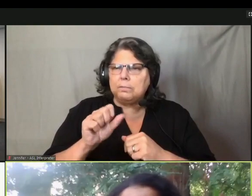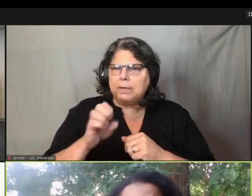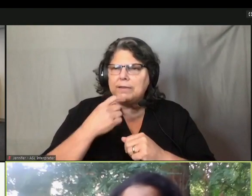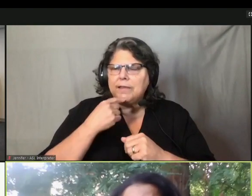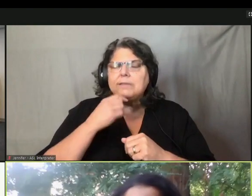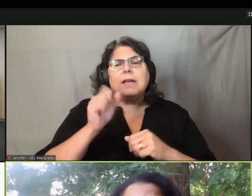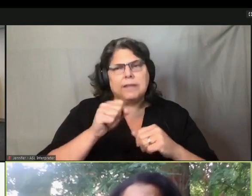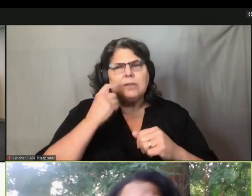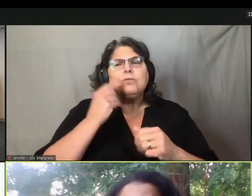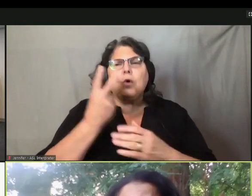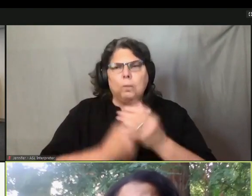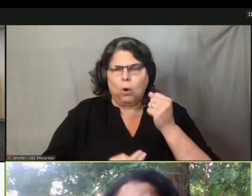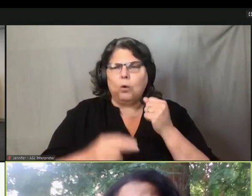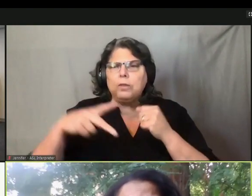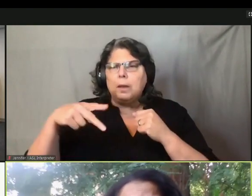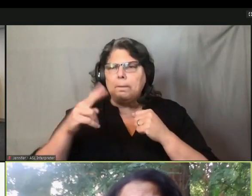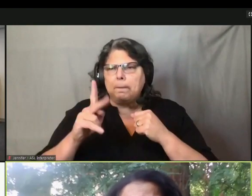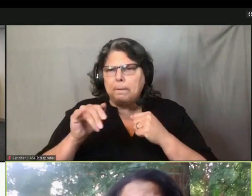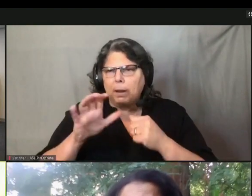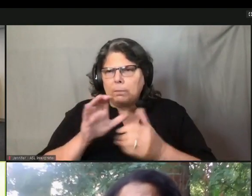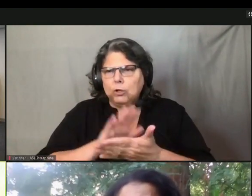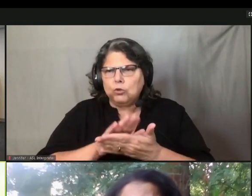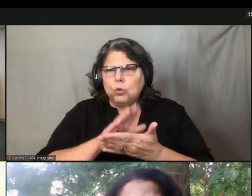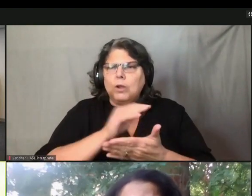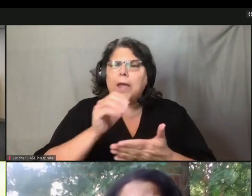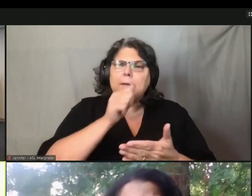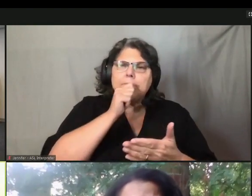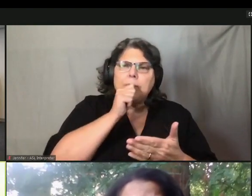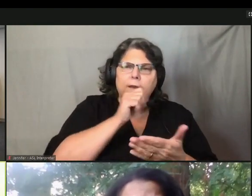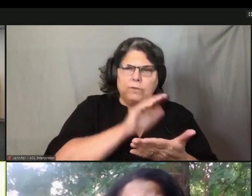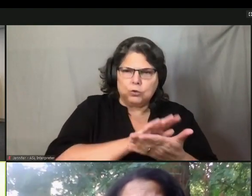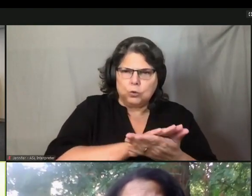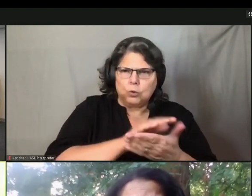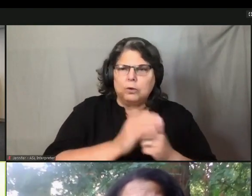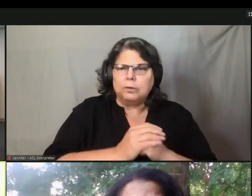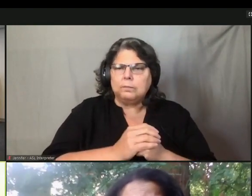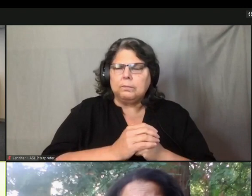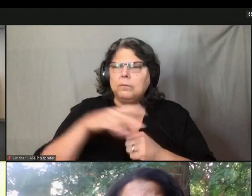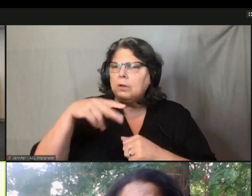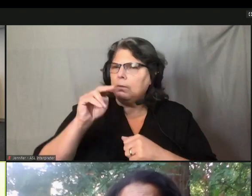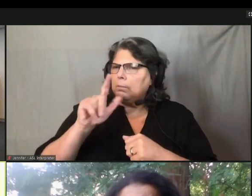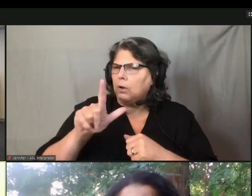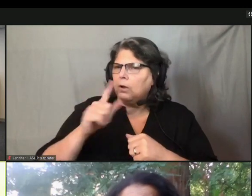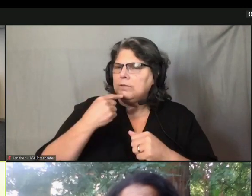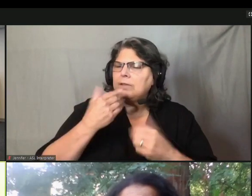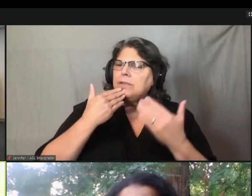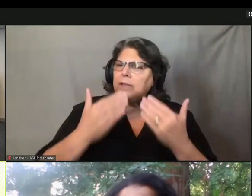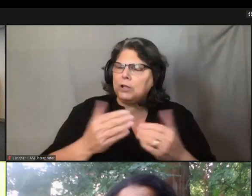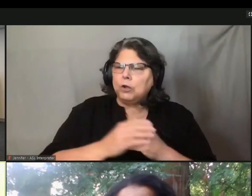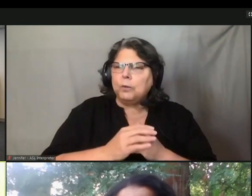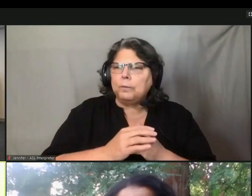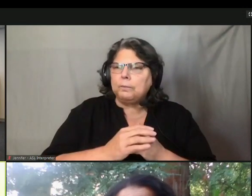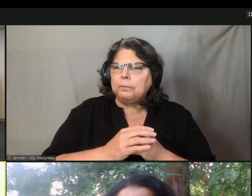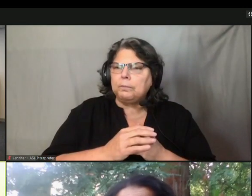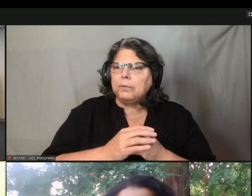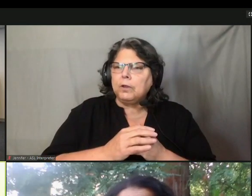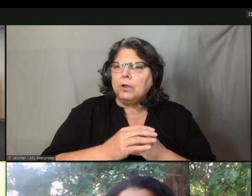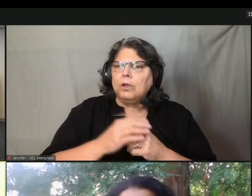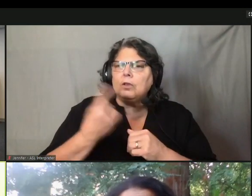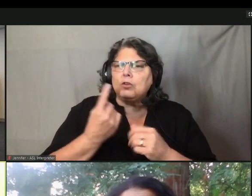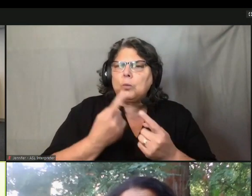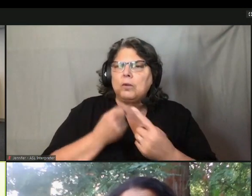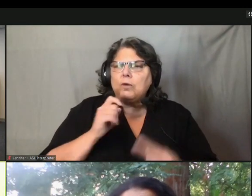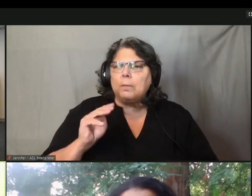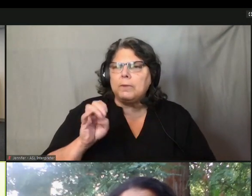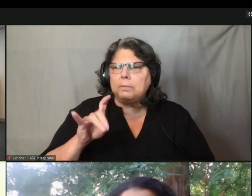and private. Great. Thank you for clarifying. We're now going to go to one of our media partners,